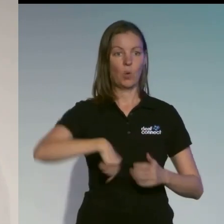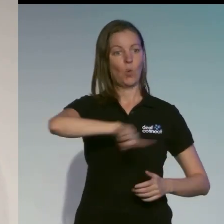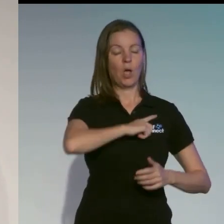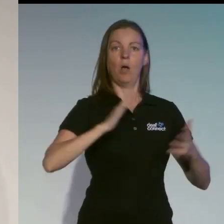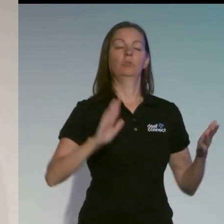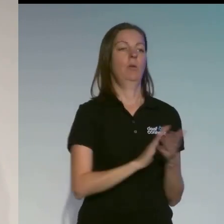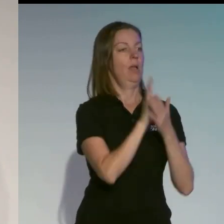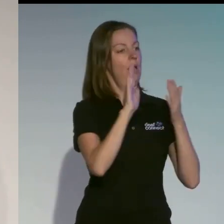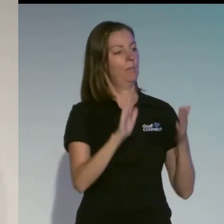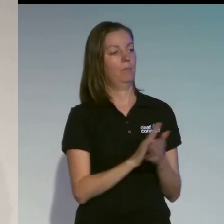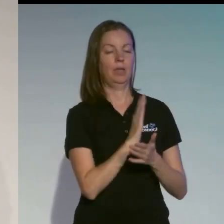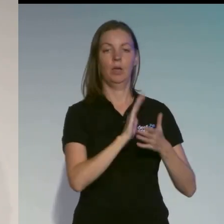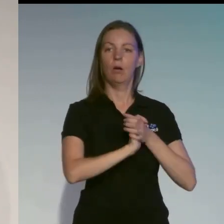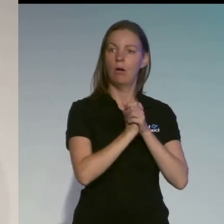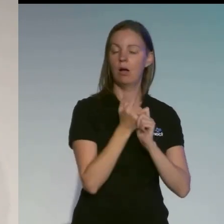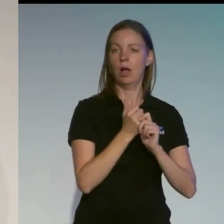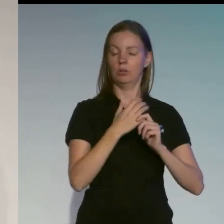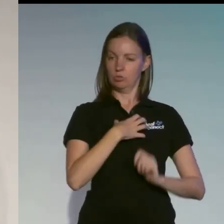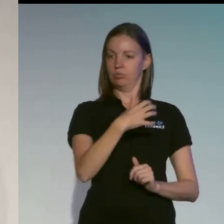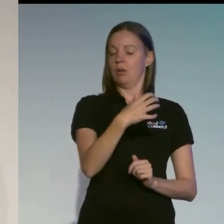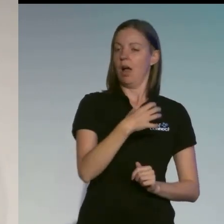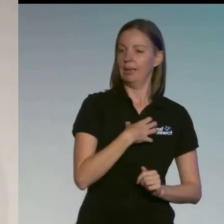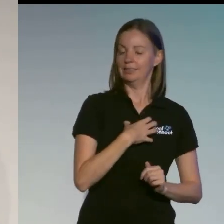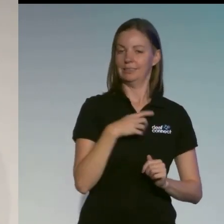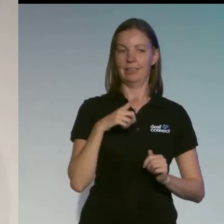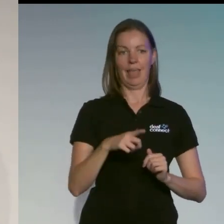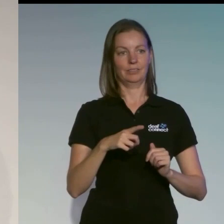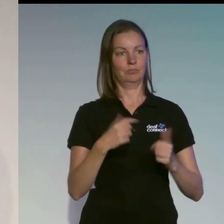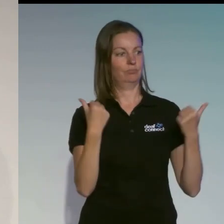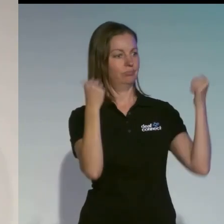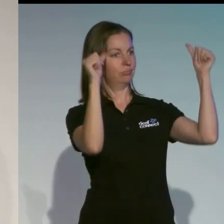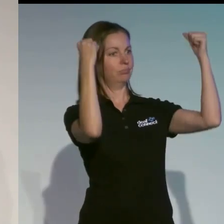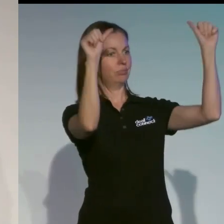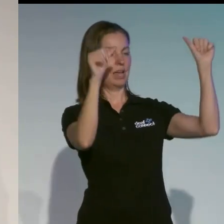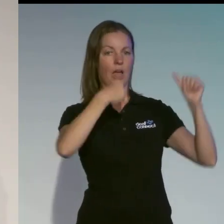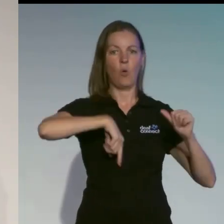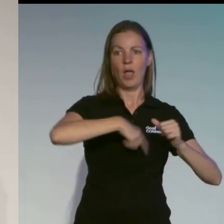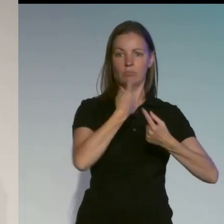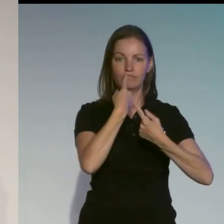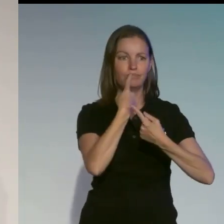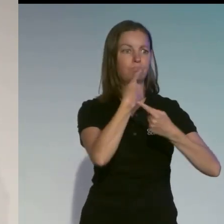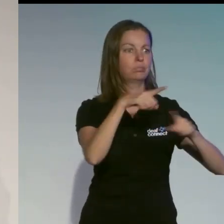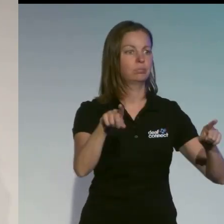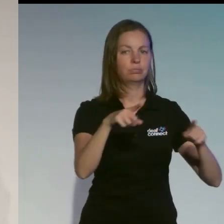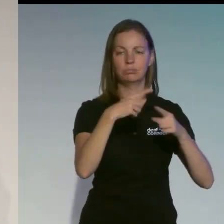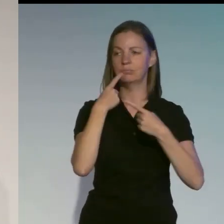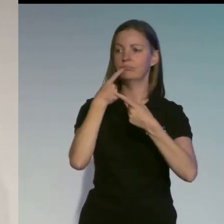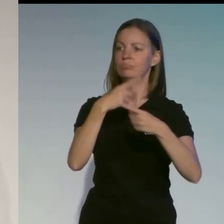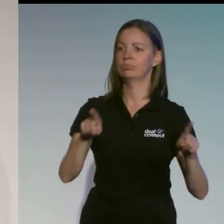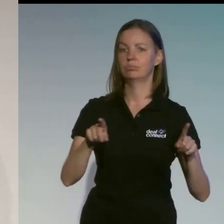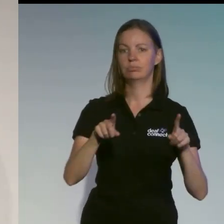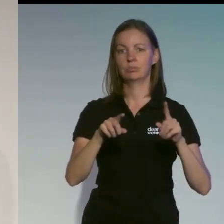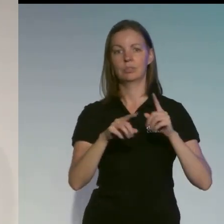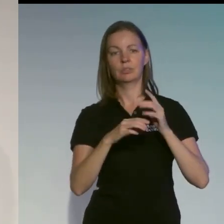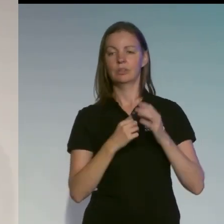happy and glad and surprised for the result. And then we spread the information on the